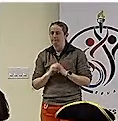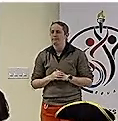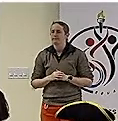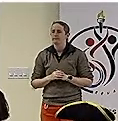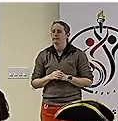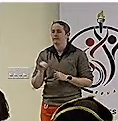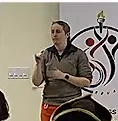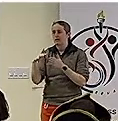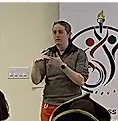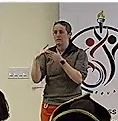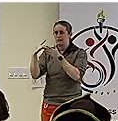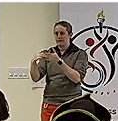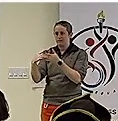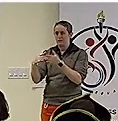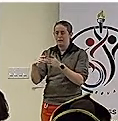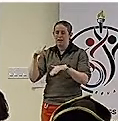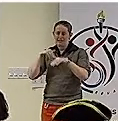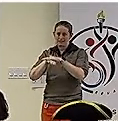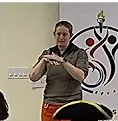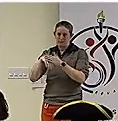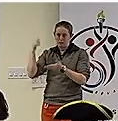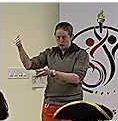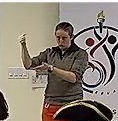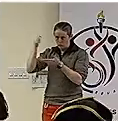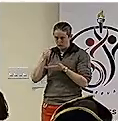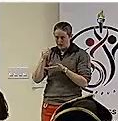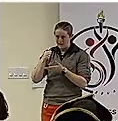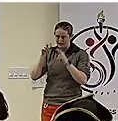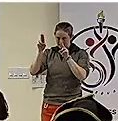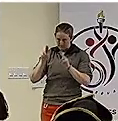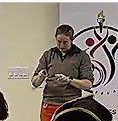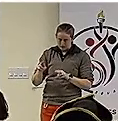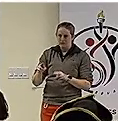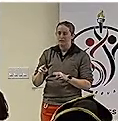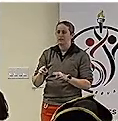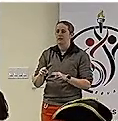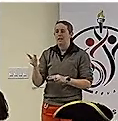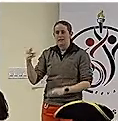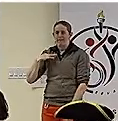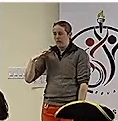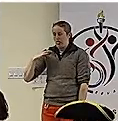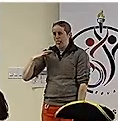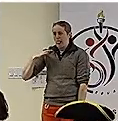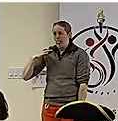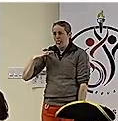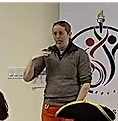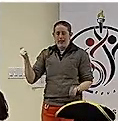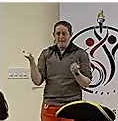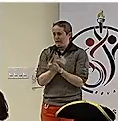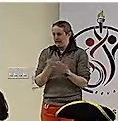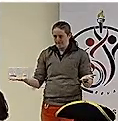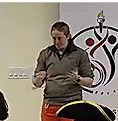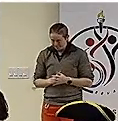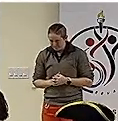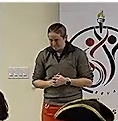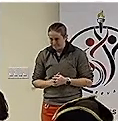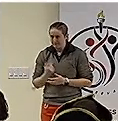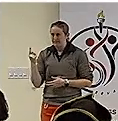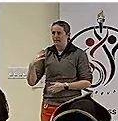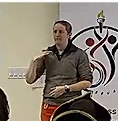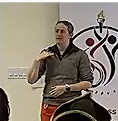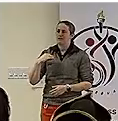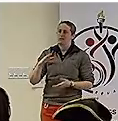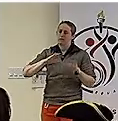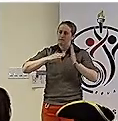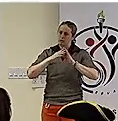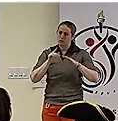the accessibility grant submissions process and volunteers for everything he can. He volunteers as the community resource navigator